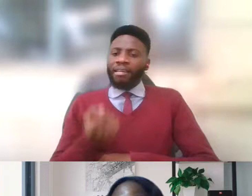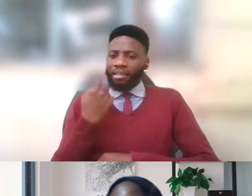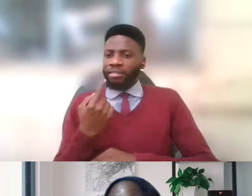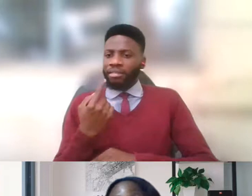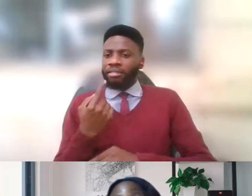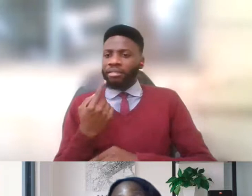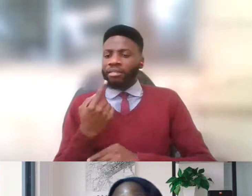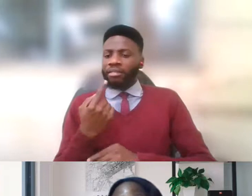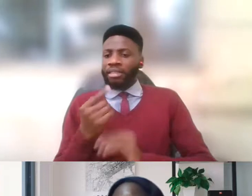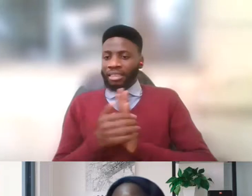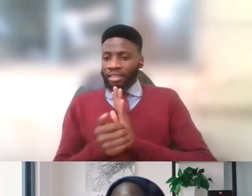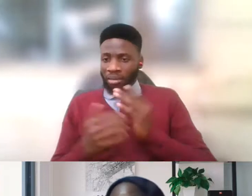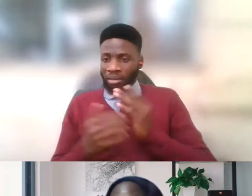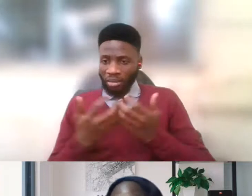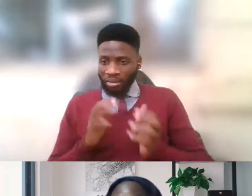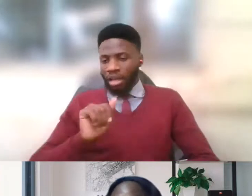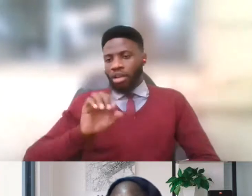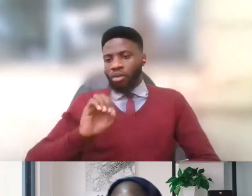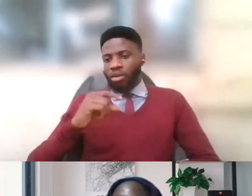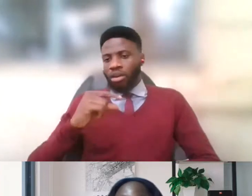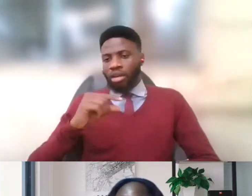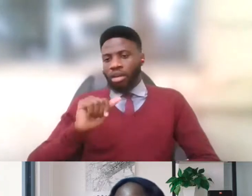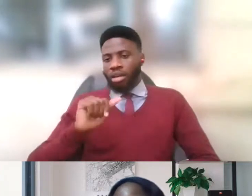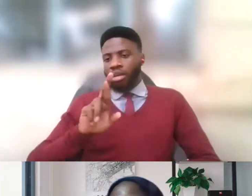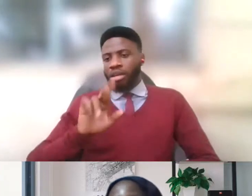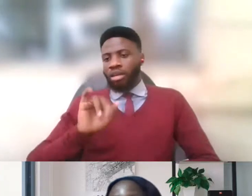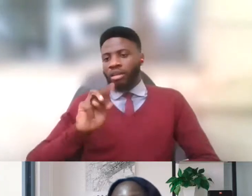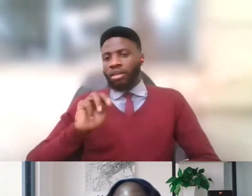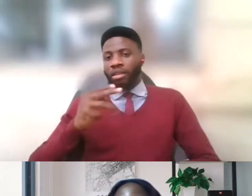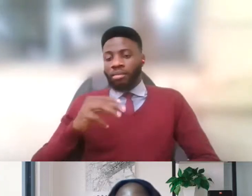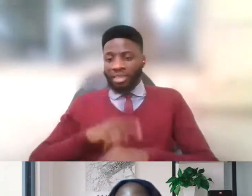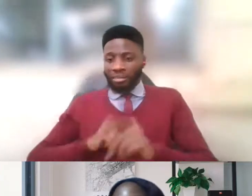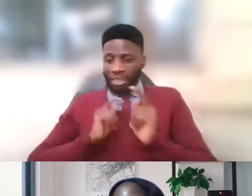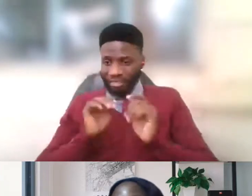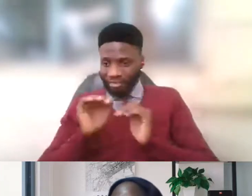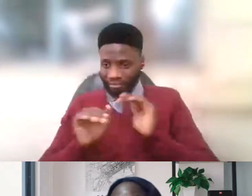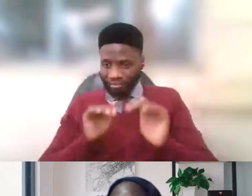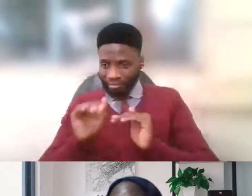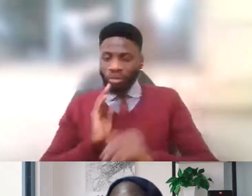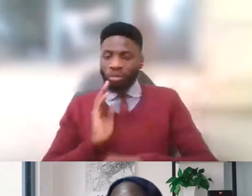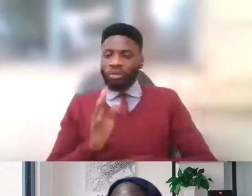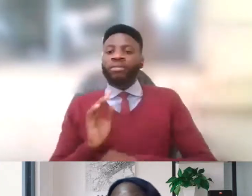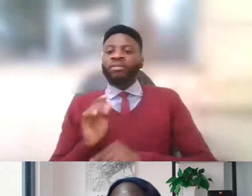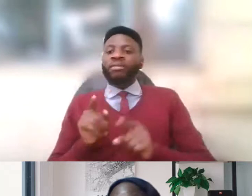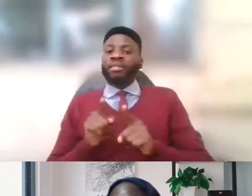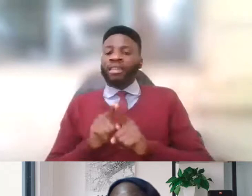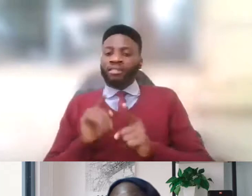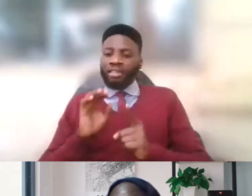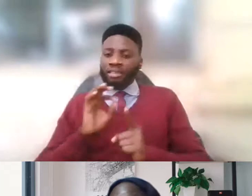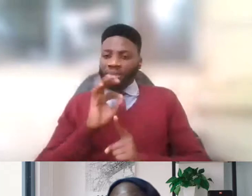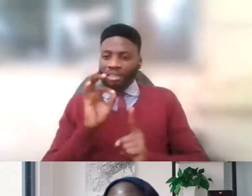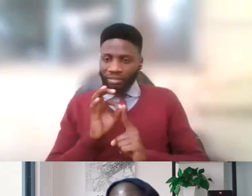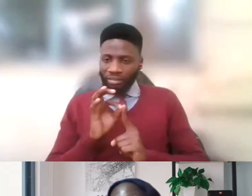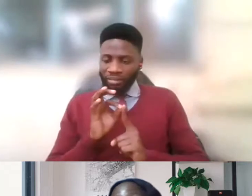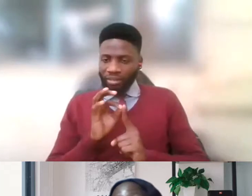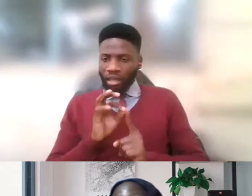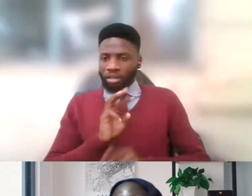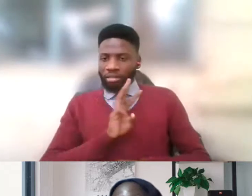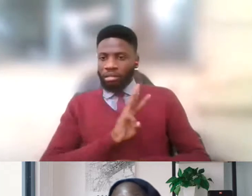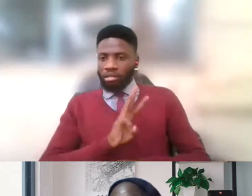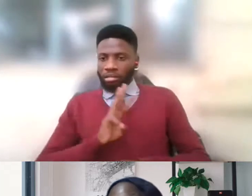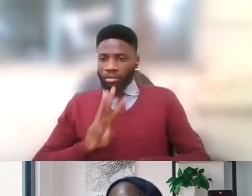and focus our products and services down to much, much smaller groups of people and personas. And with that